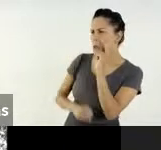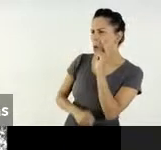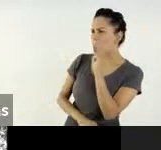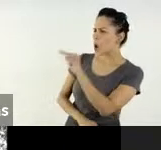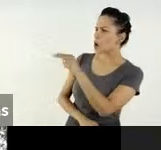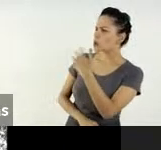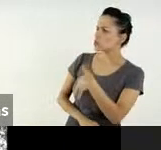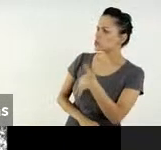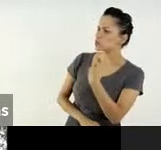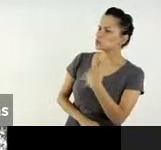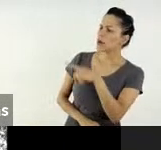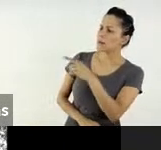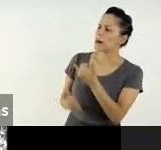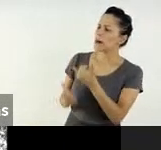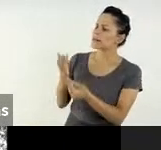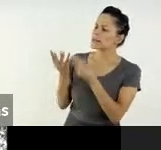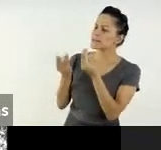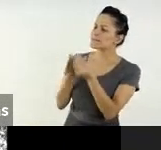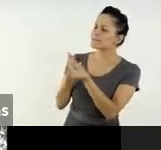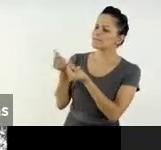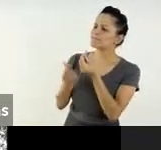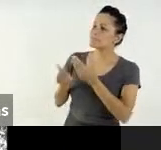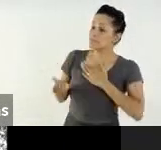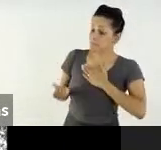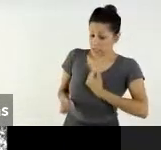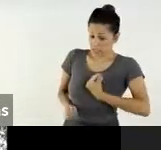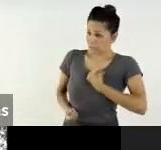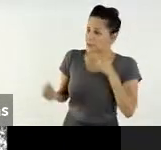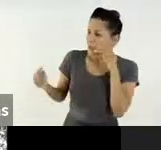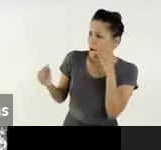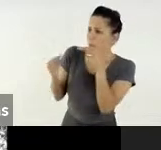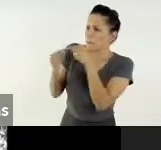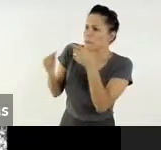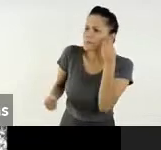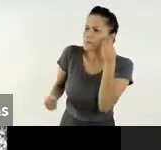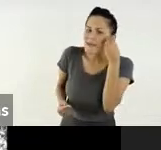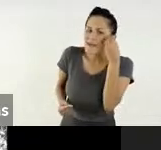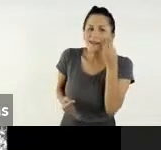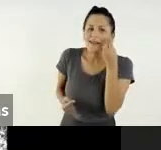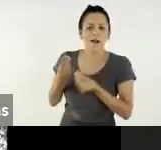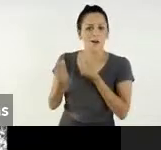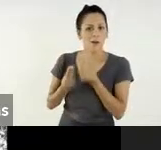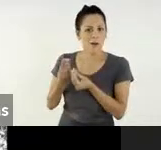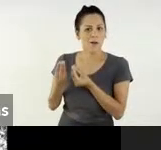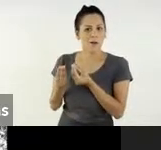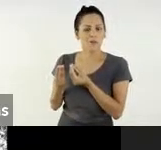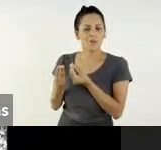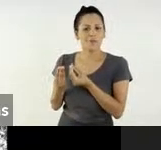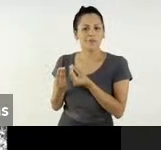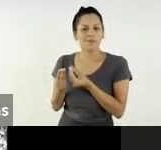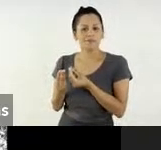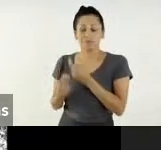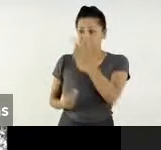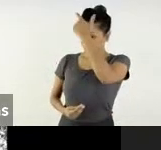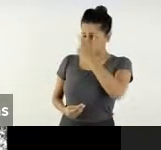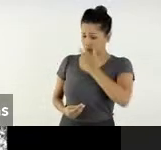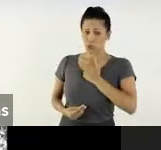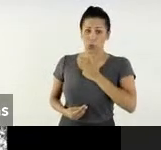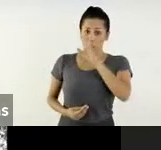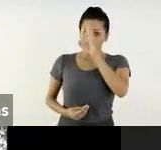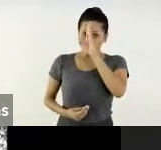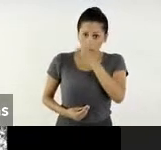experience between my own life as a cisgendered, heterosexual identifying feminist and mother of two young